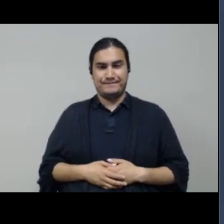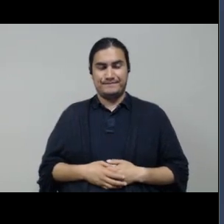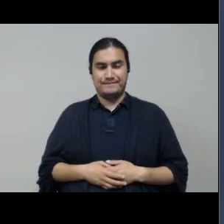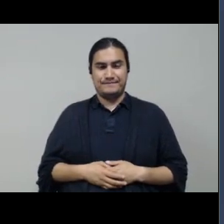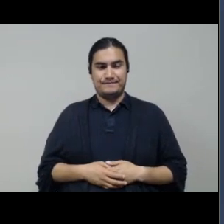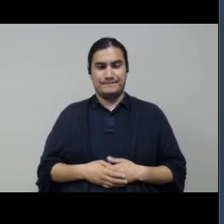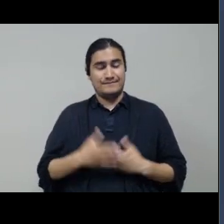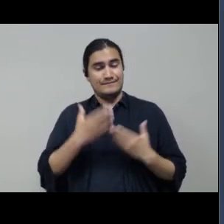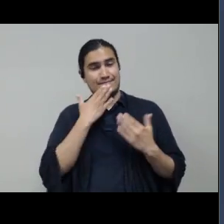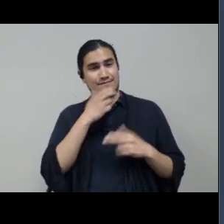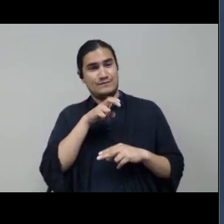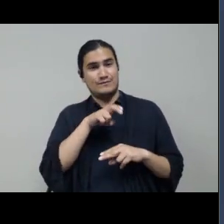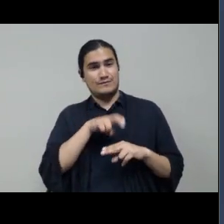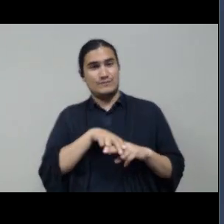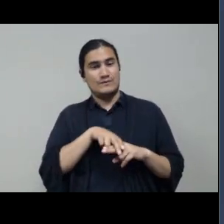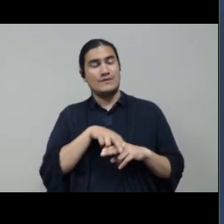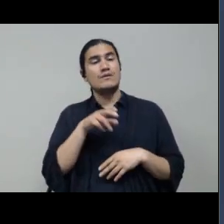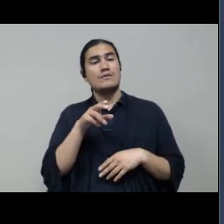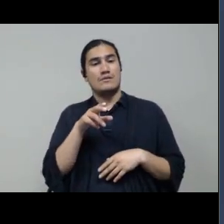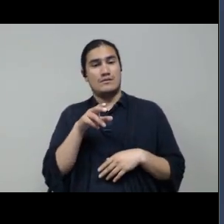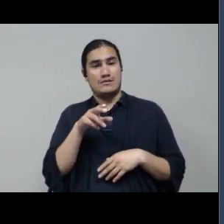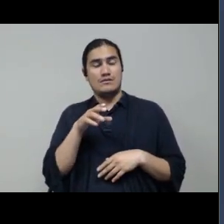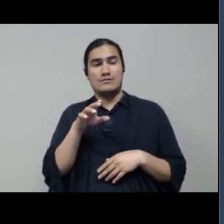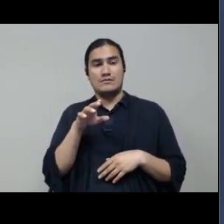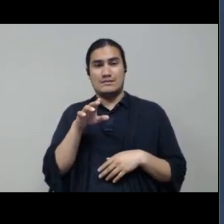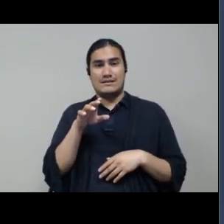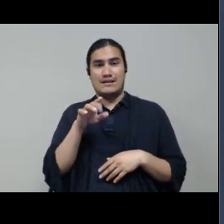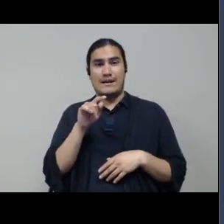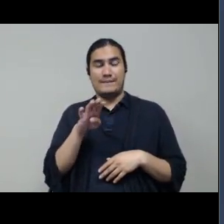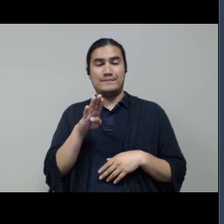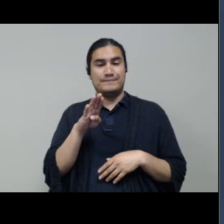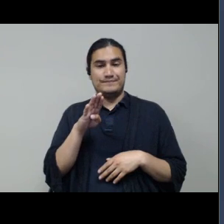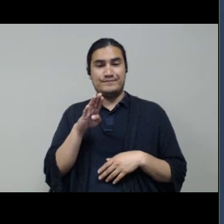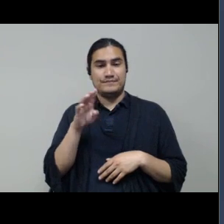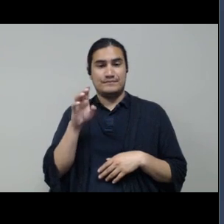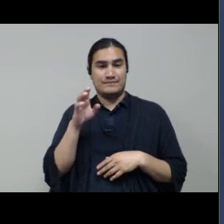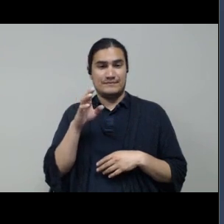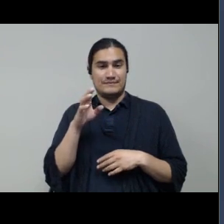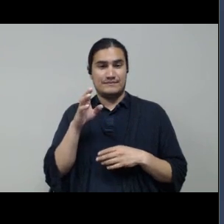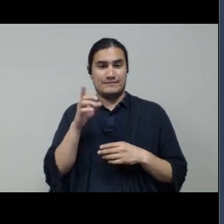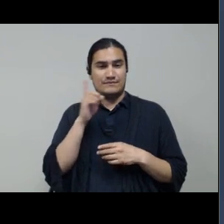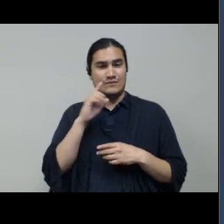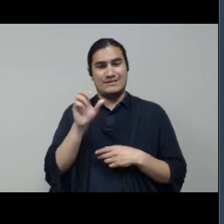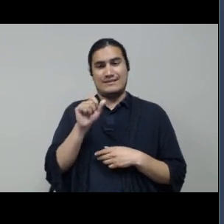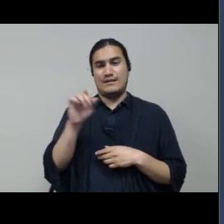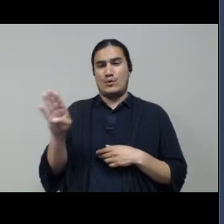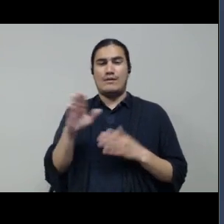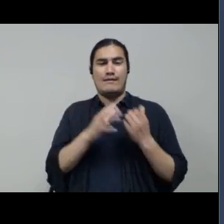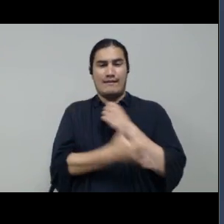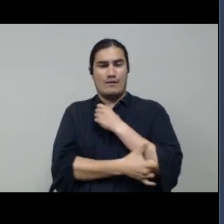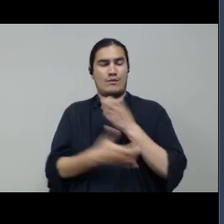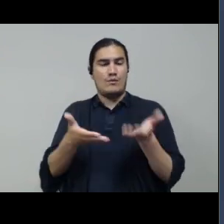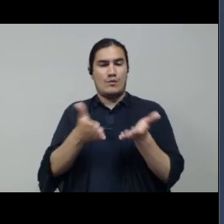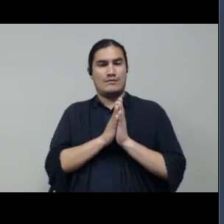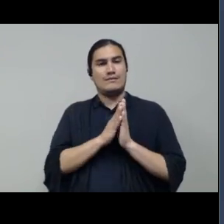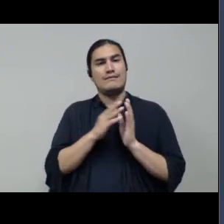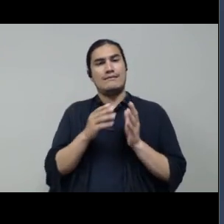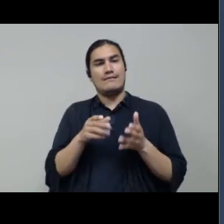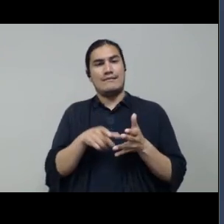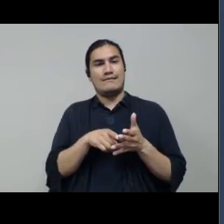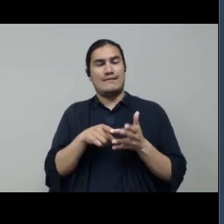Thank you, Chair Eager. Commissioners, tab 60 is an action item for a safety improvement project in Santa Barbara County that is requesting an initial